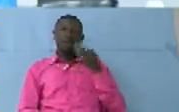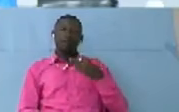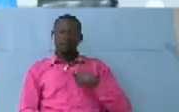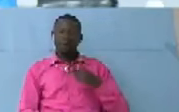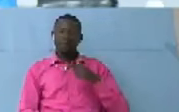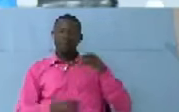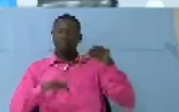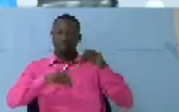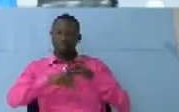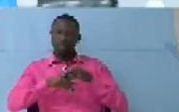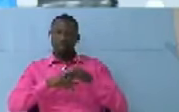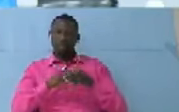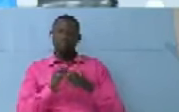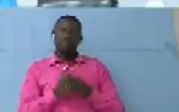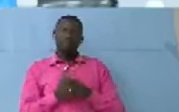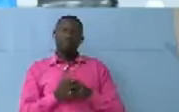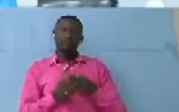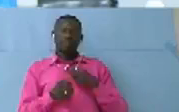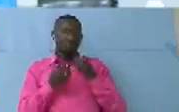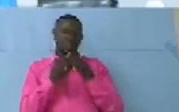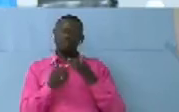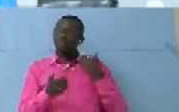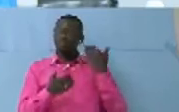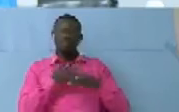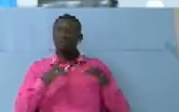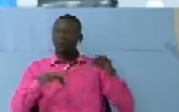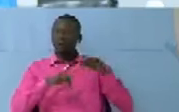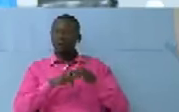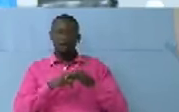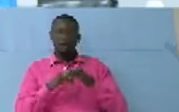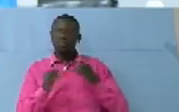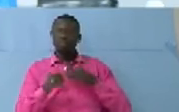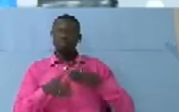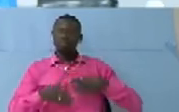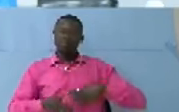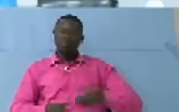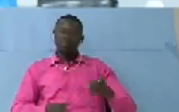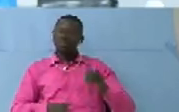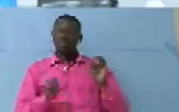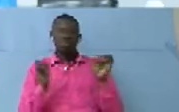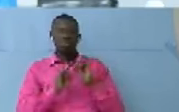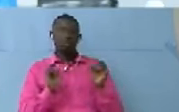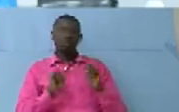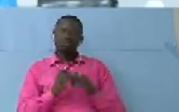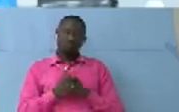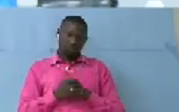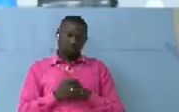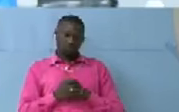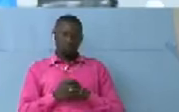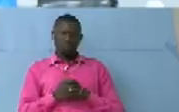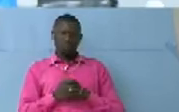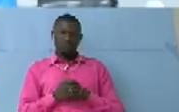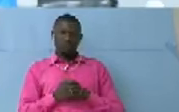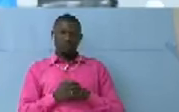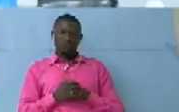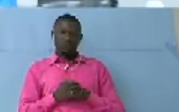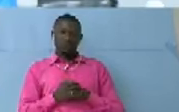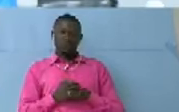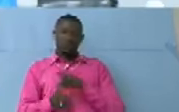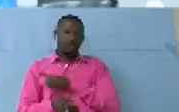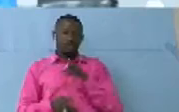married. Ngoi kwente na mamu soso kande na mandi nsoro. I told them I have never gotten a wife and I have never gotten any child. So